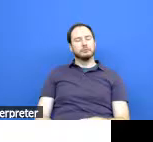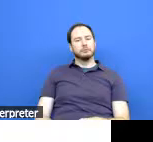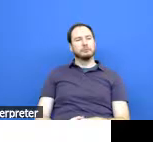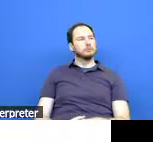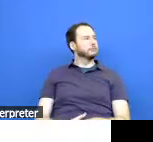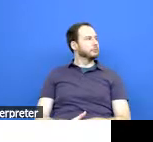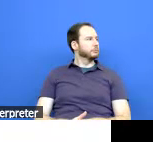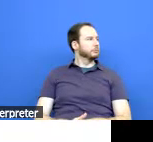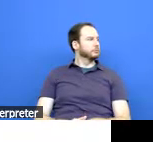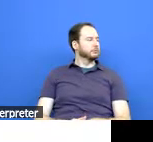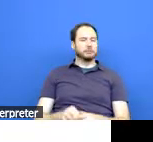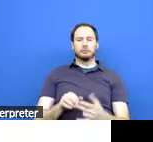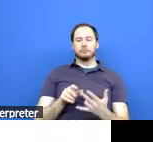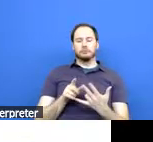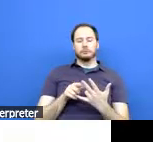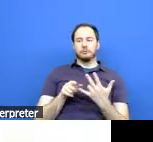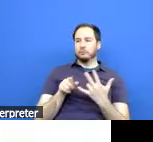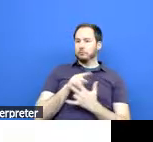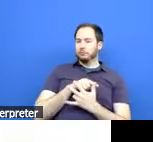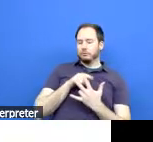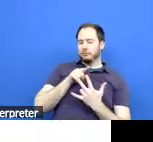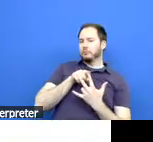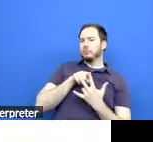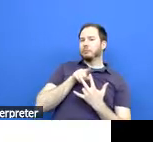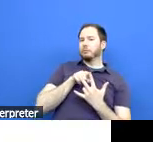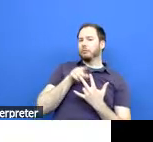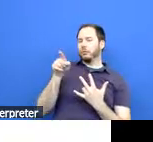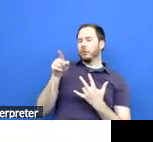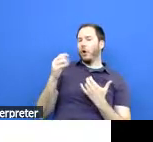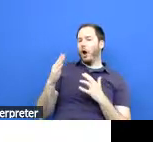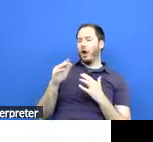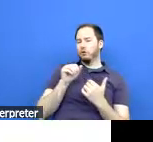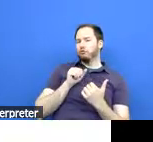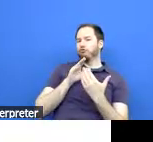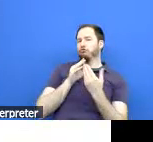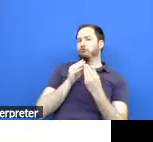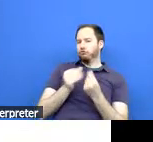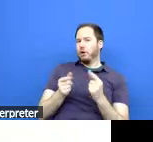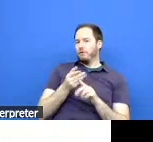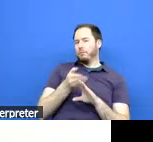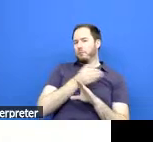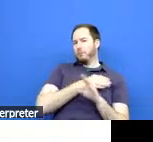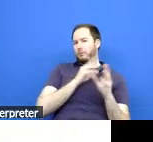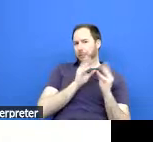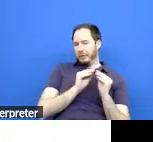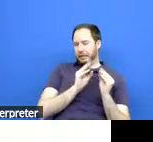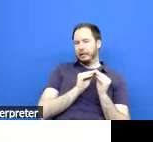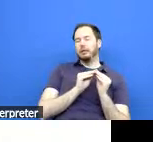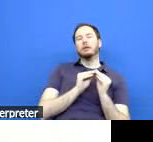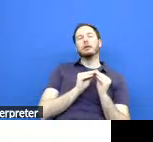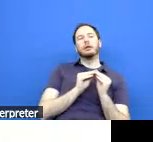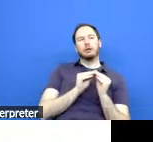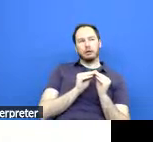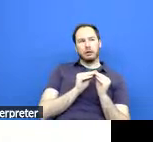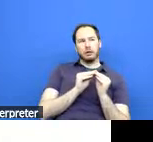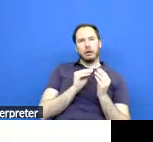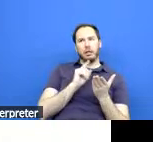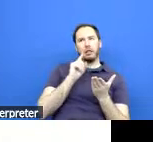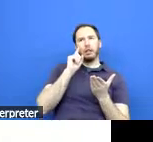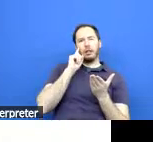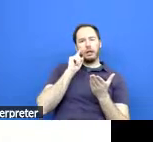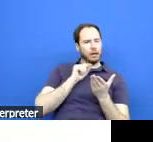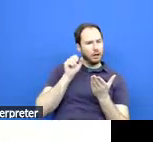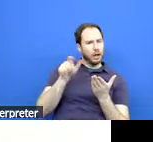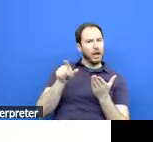Other questions? Now, you've addressed the issues that have come up in the previous meetings. The only thing I think I asked